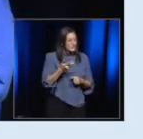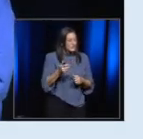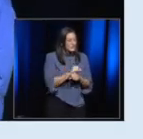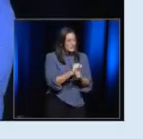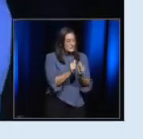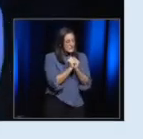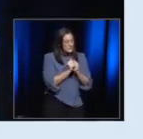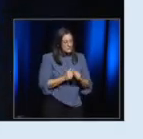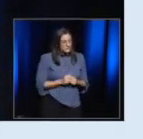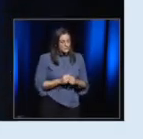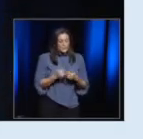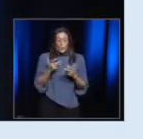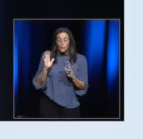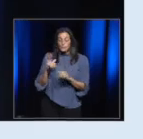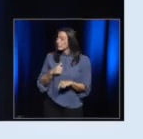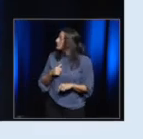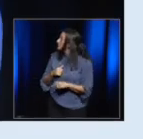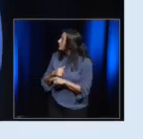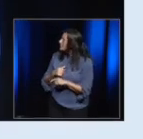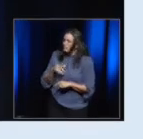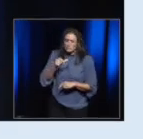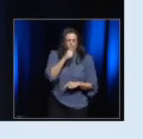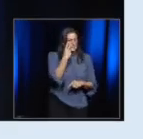Thank you. Oh, you're not supposed to see that.